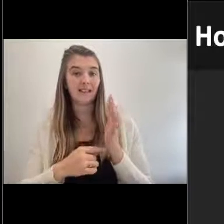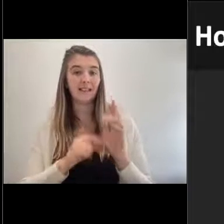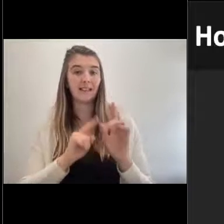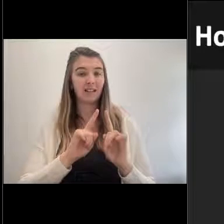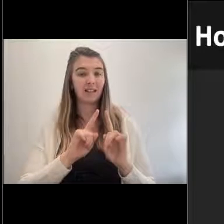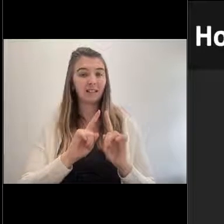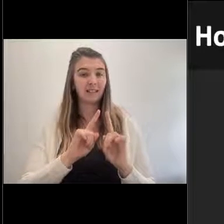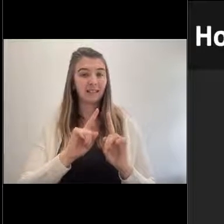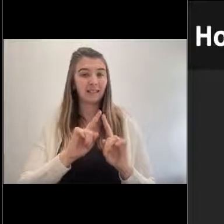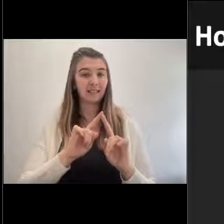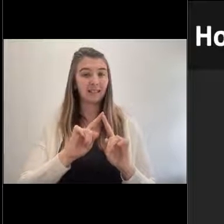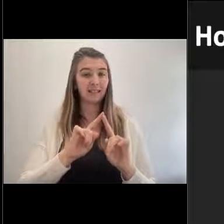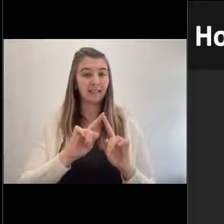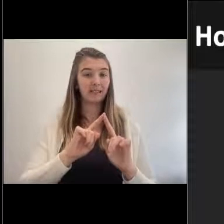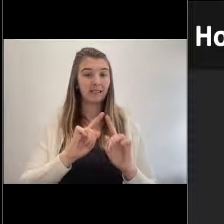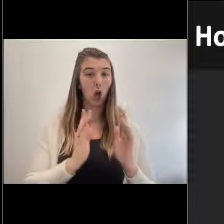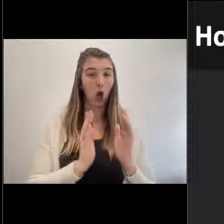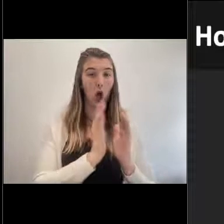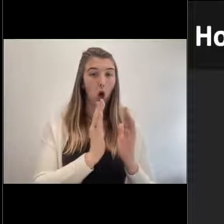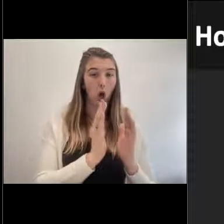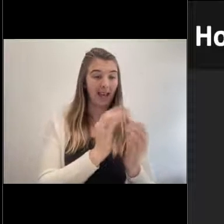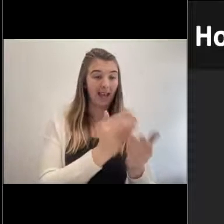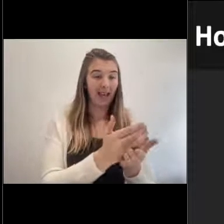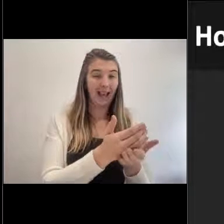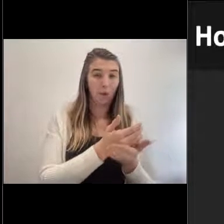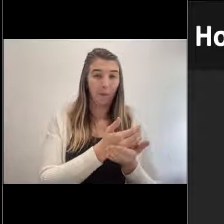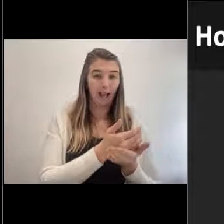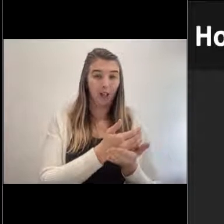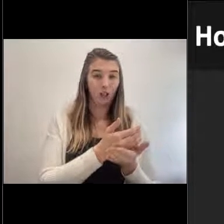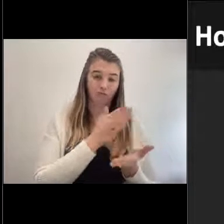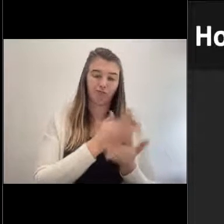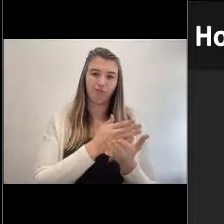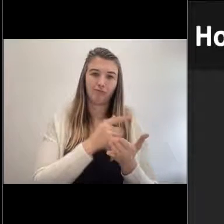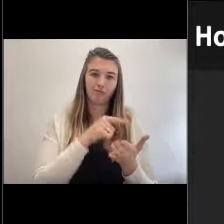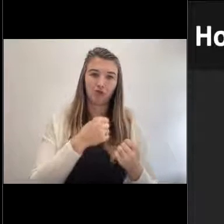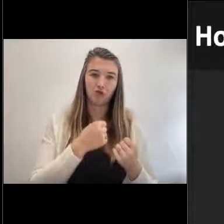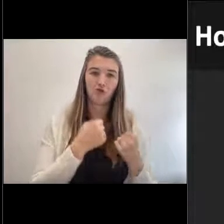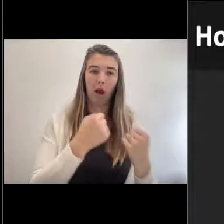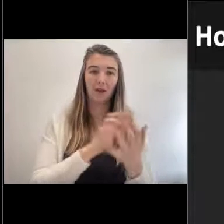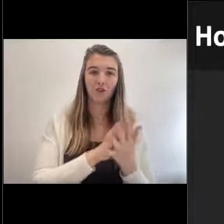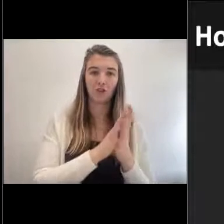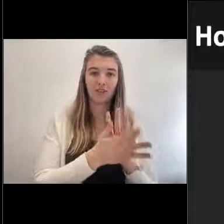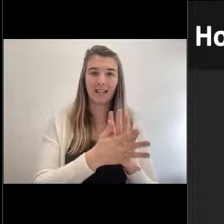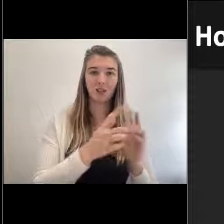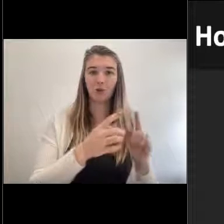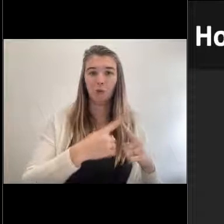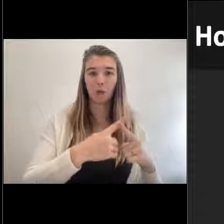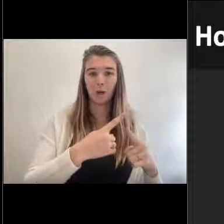at the early incubation stages. So that's these brighter yellow colors showing that this